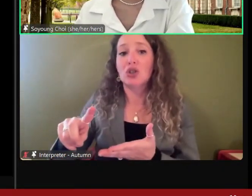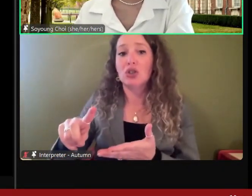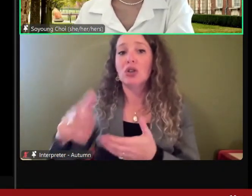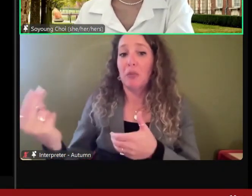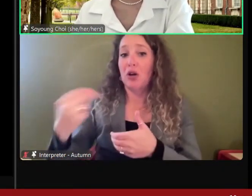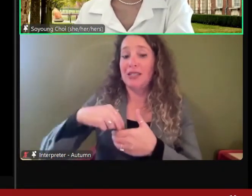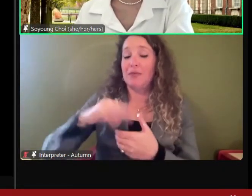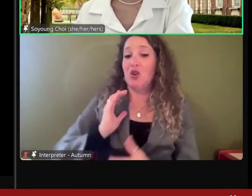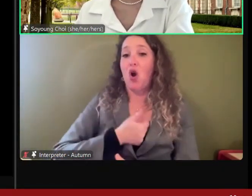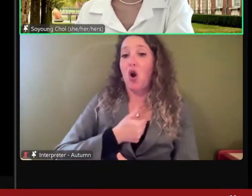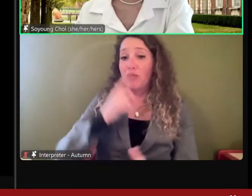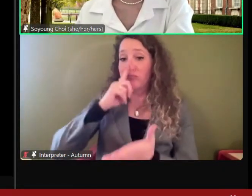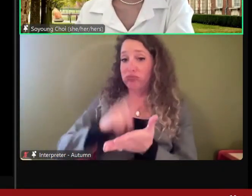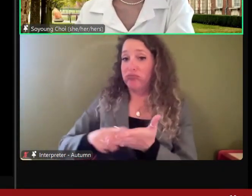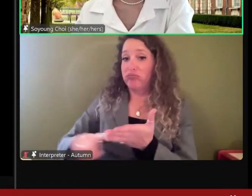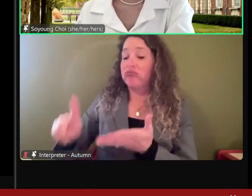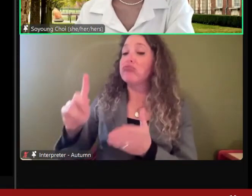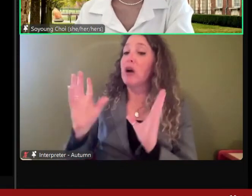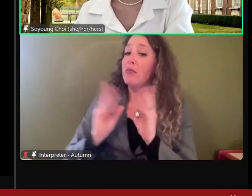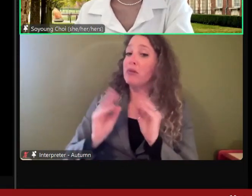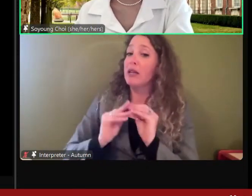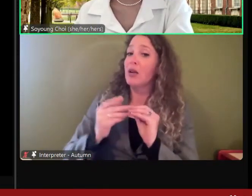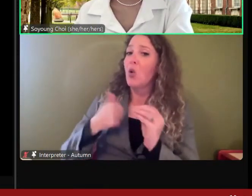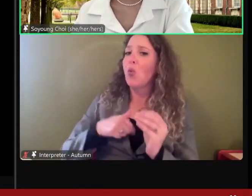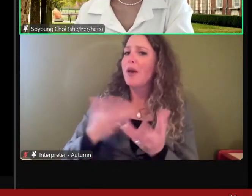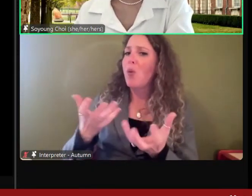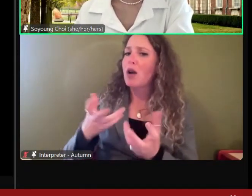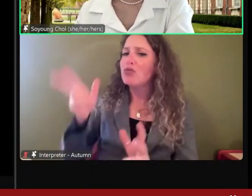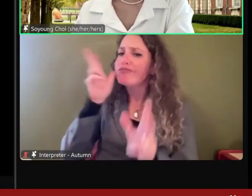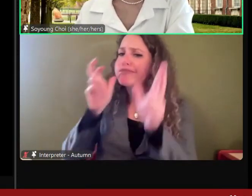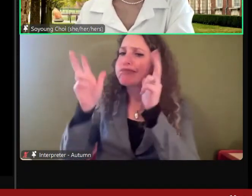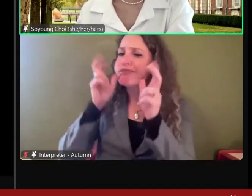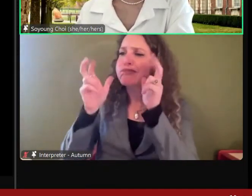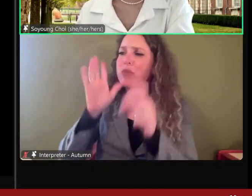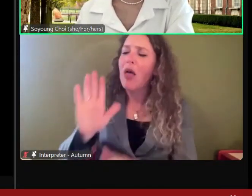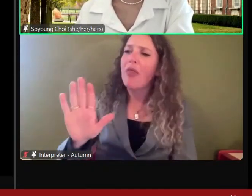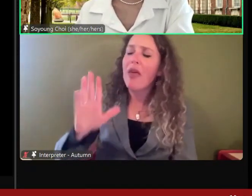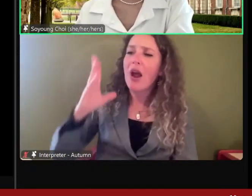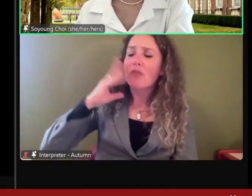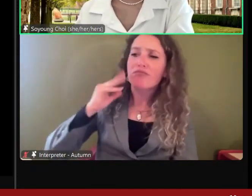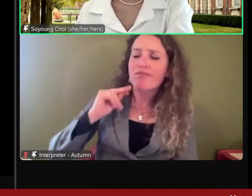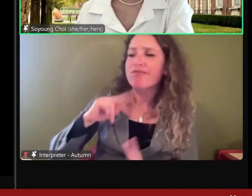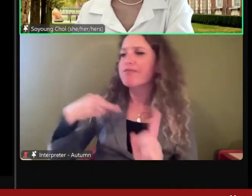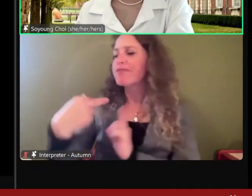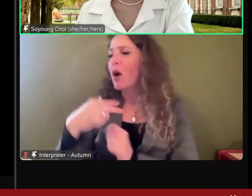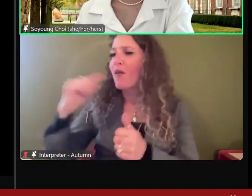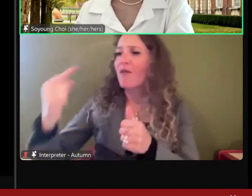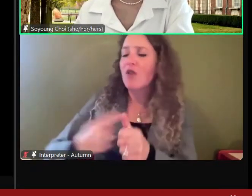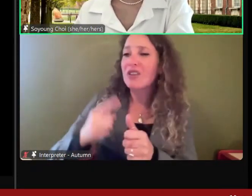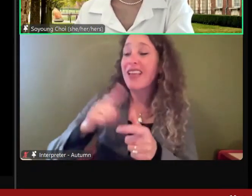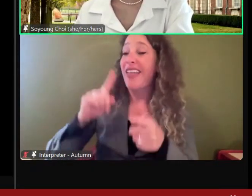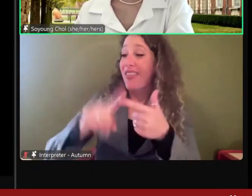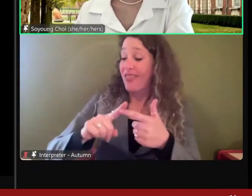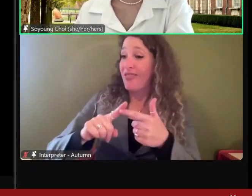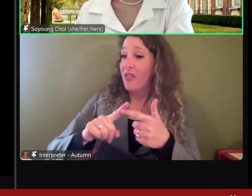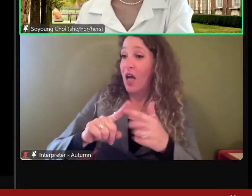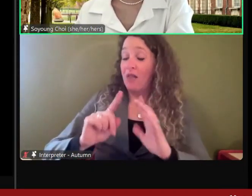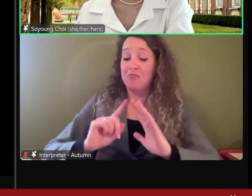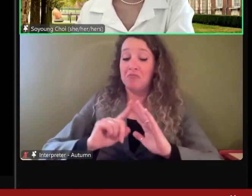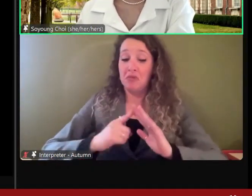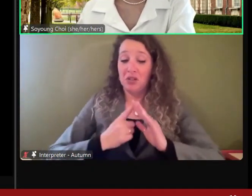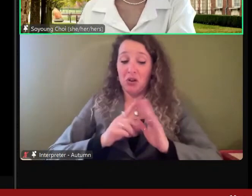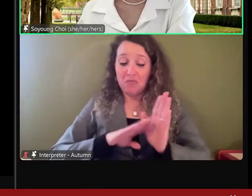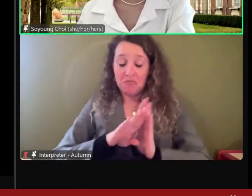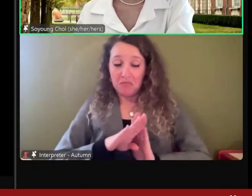meetings, and we try to hear their voices first. And after the initial prototyping, we want to